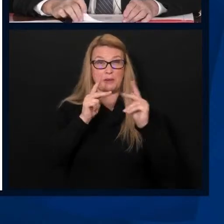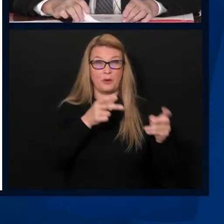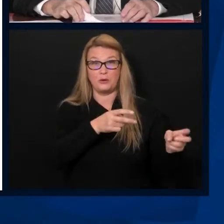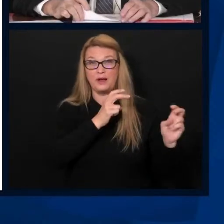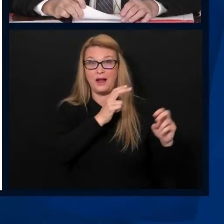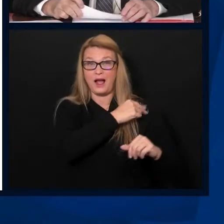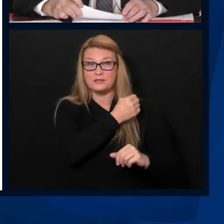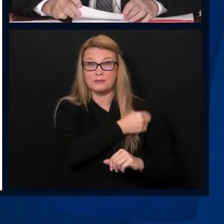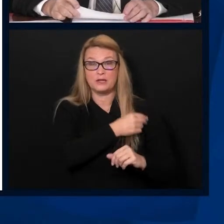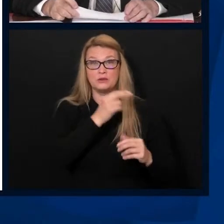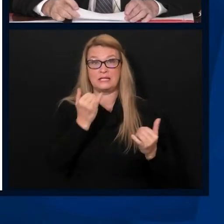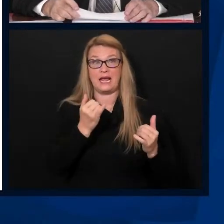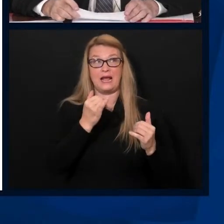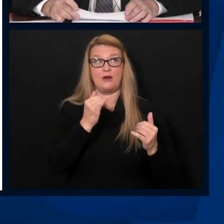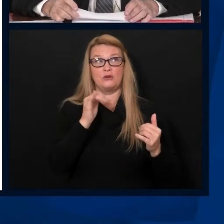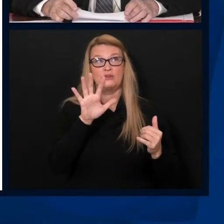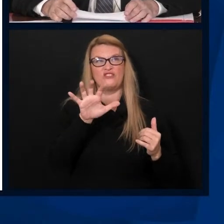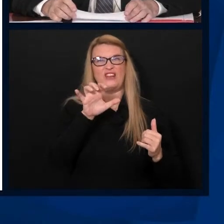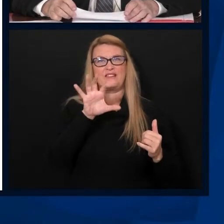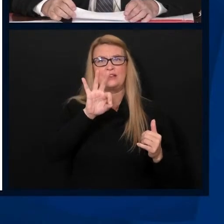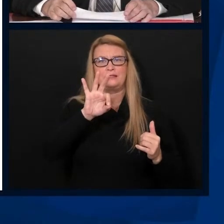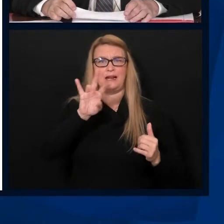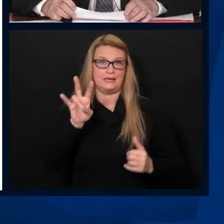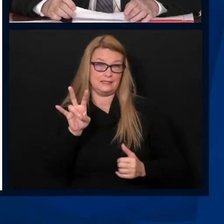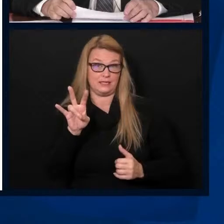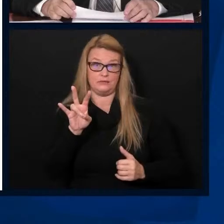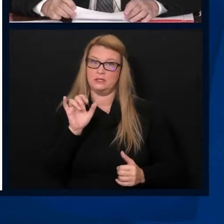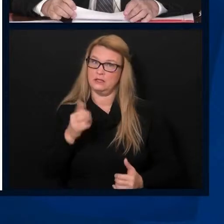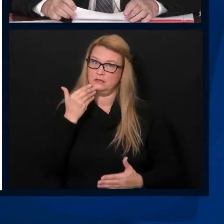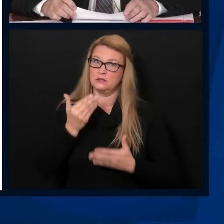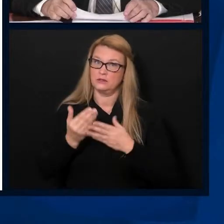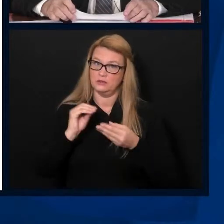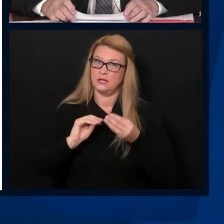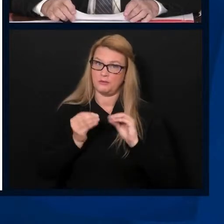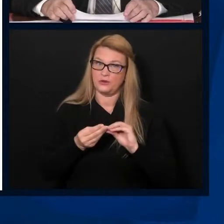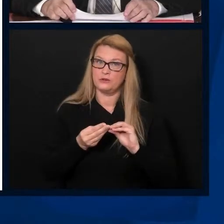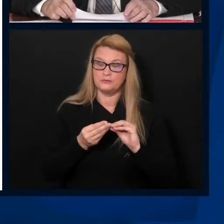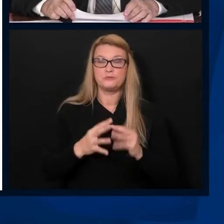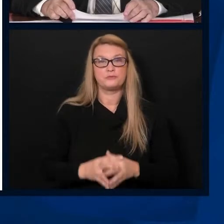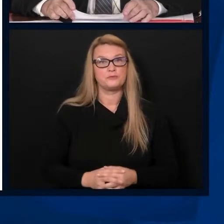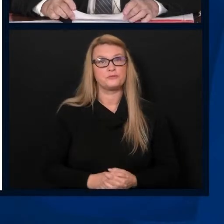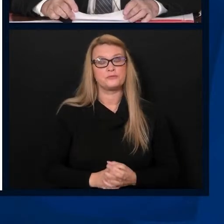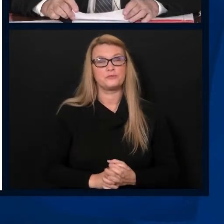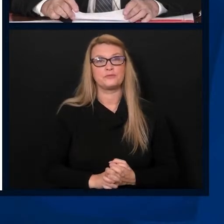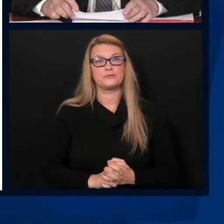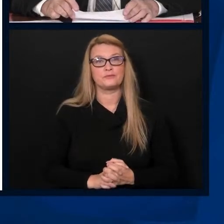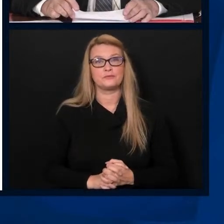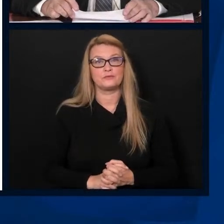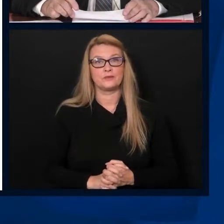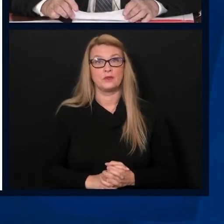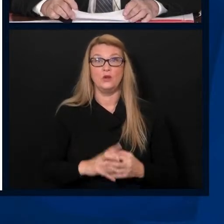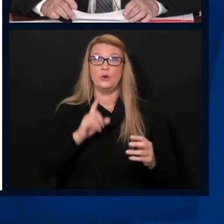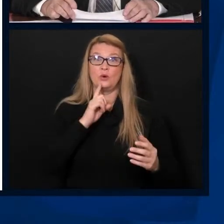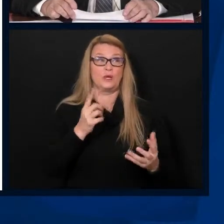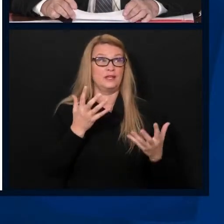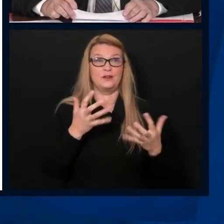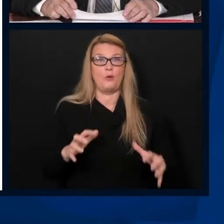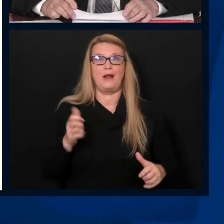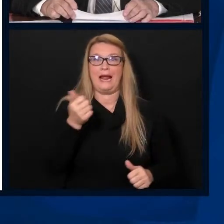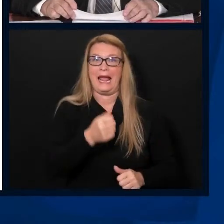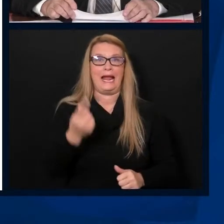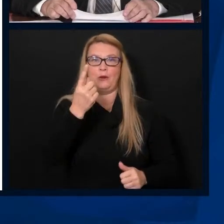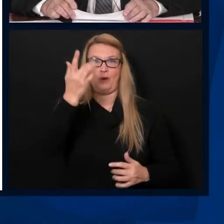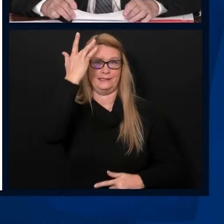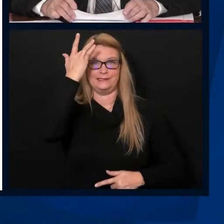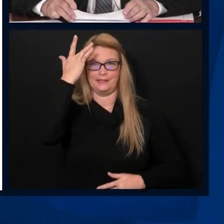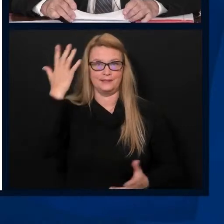have dropped to 597. That's really good. We want nobody to be sick.